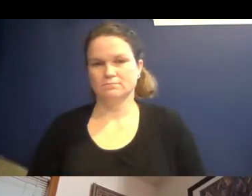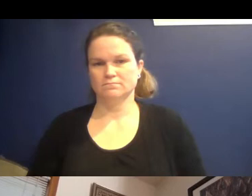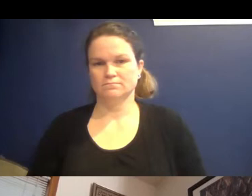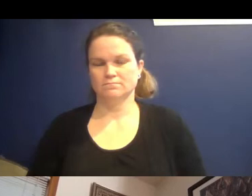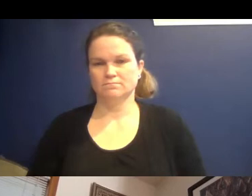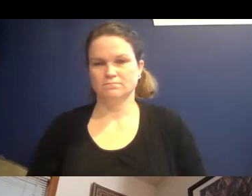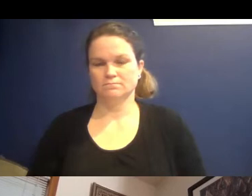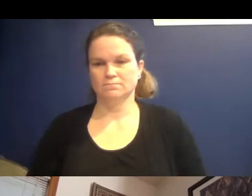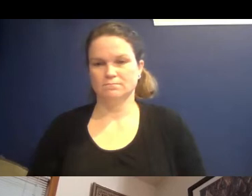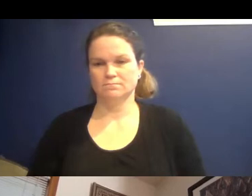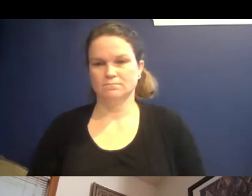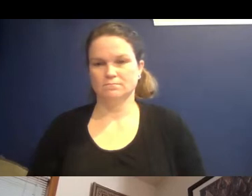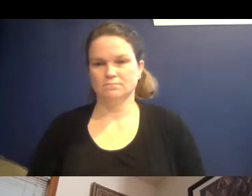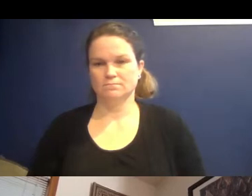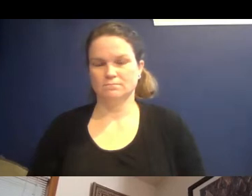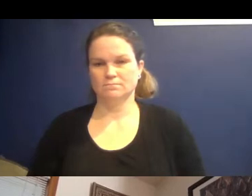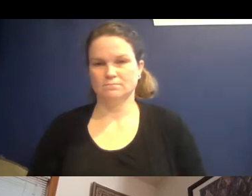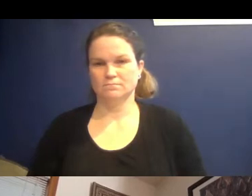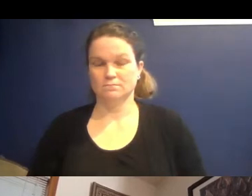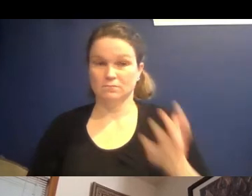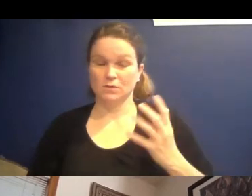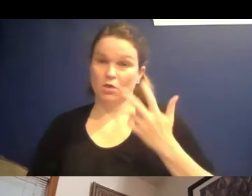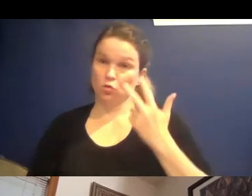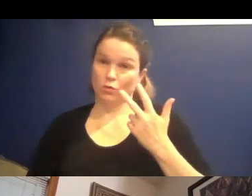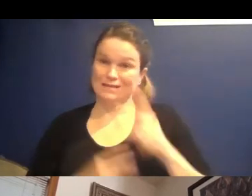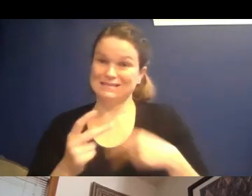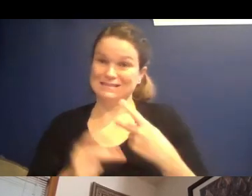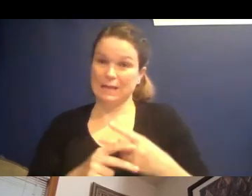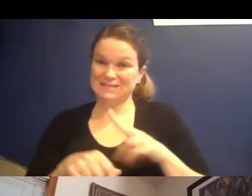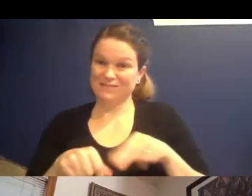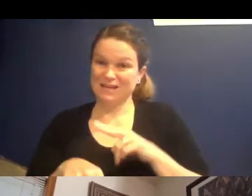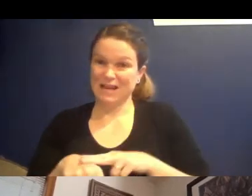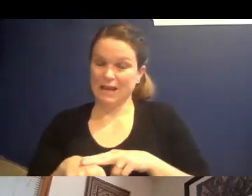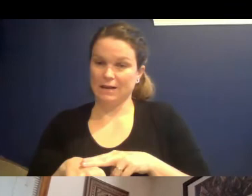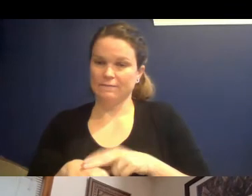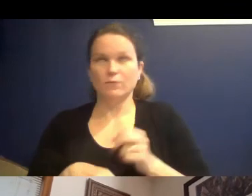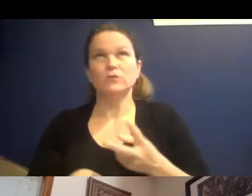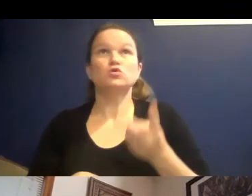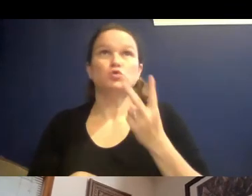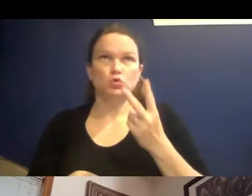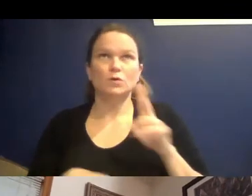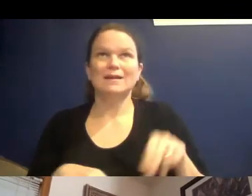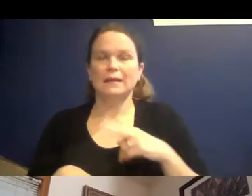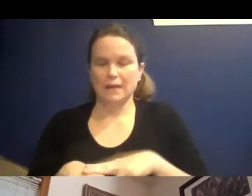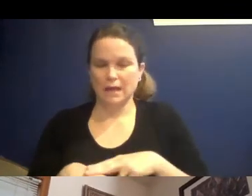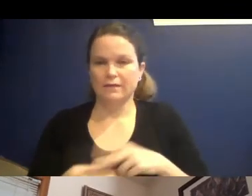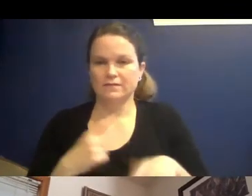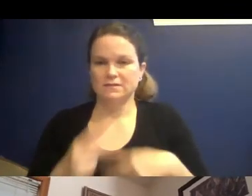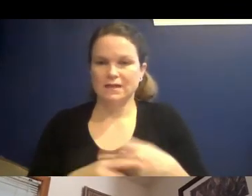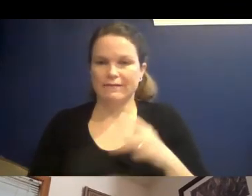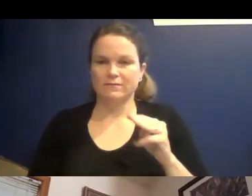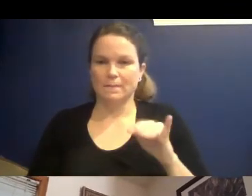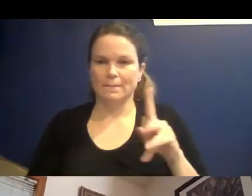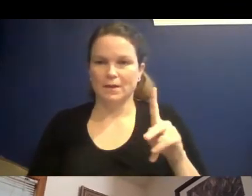Monarch, of the three types of native, or of the two types of native milkweed